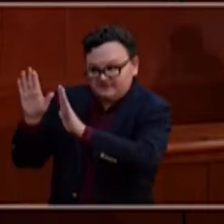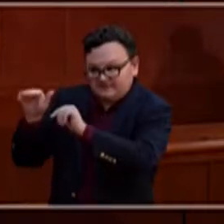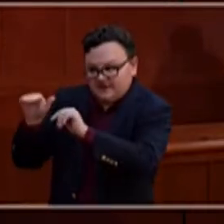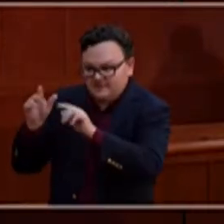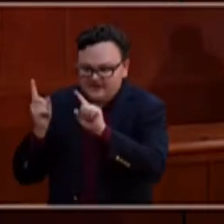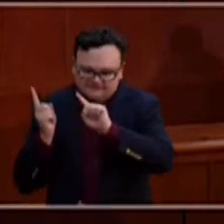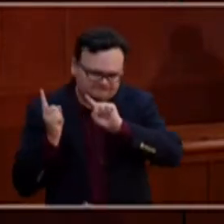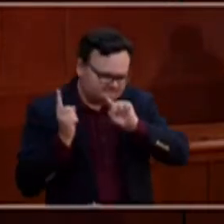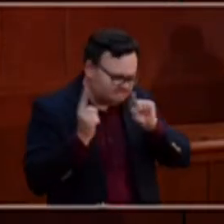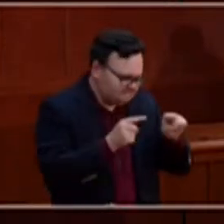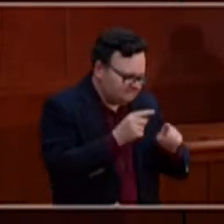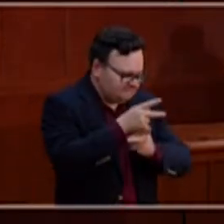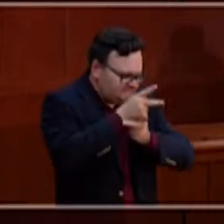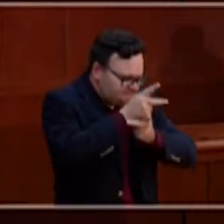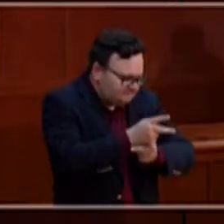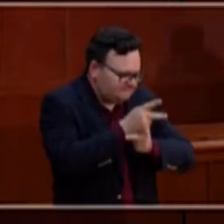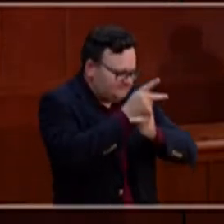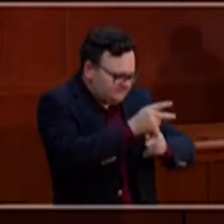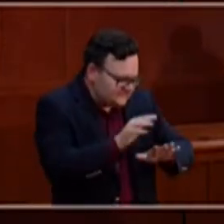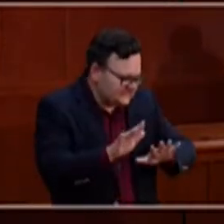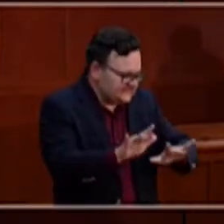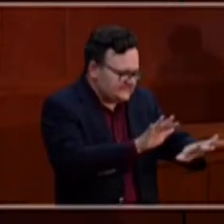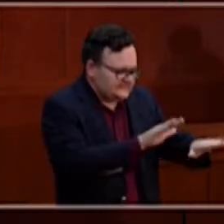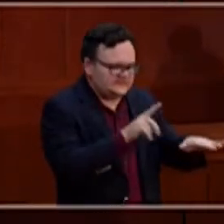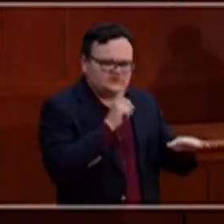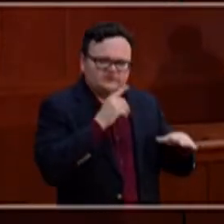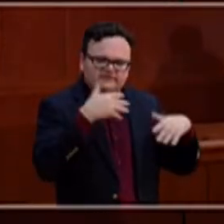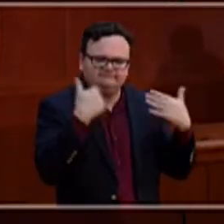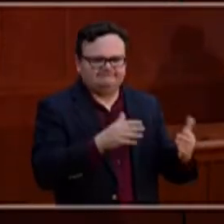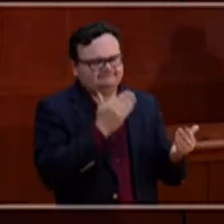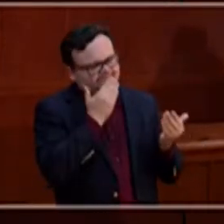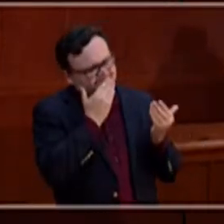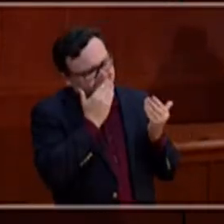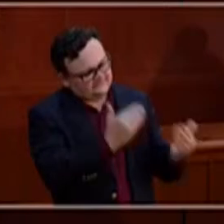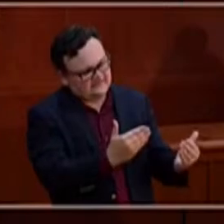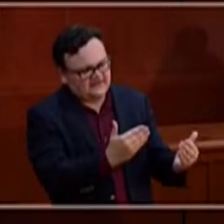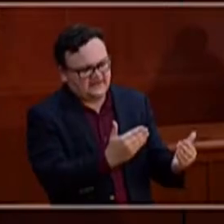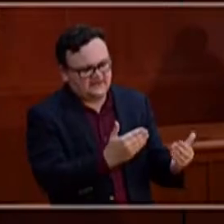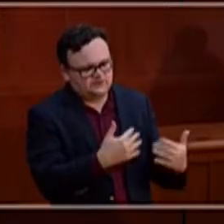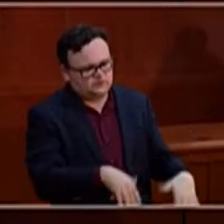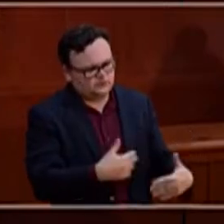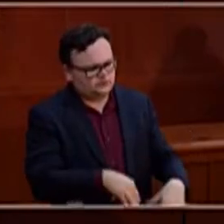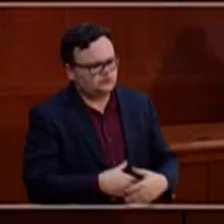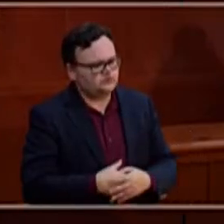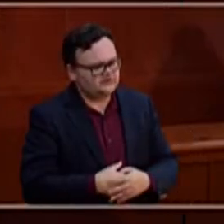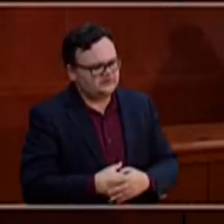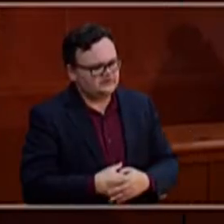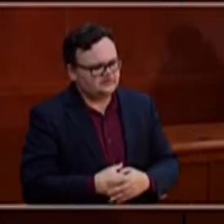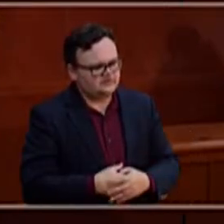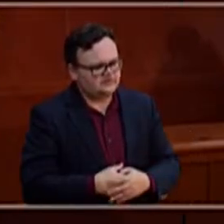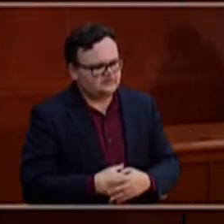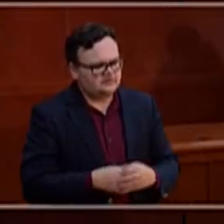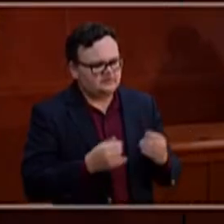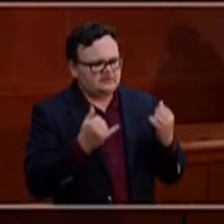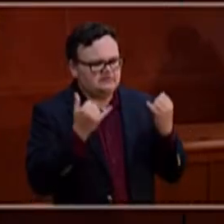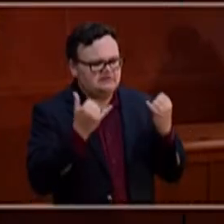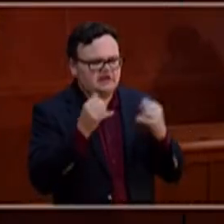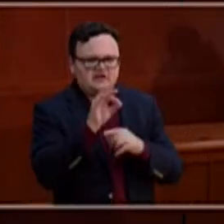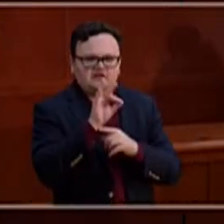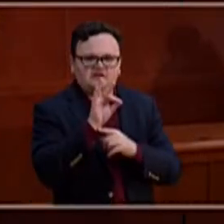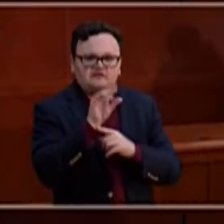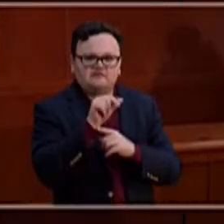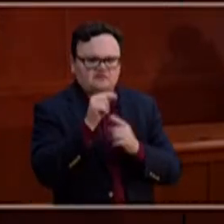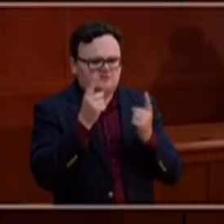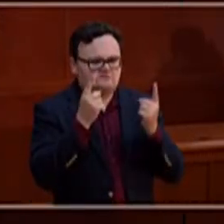doing an amazing job, and we can't thank them enough. And I think a lot of the great results that the state of Florida has